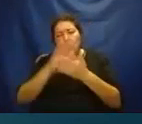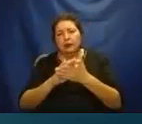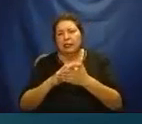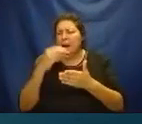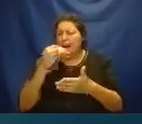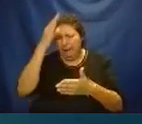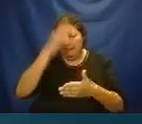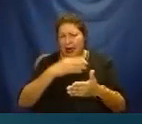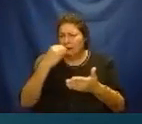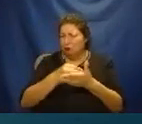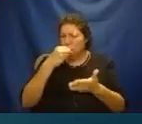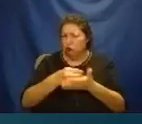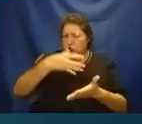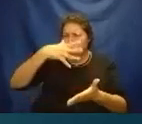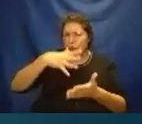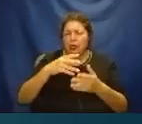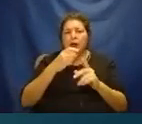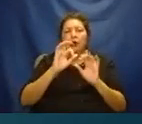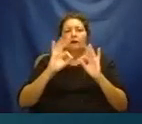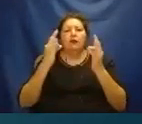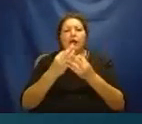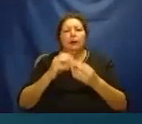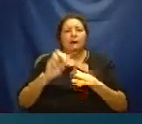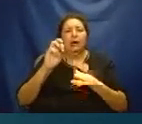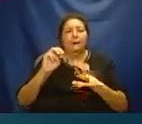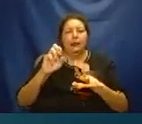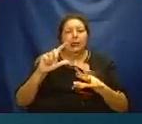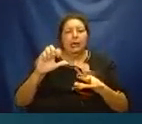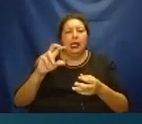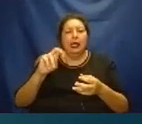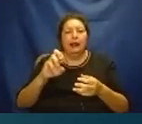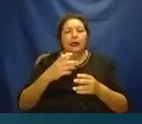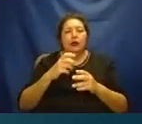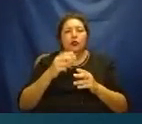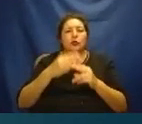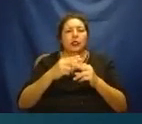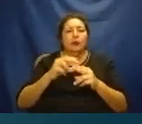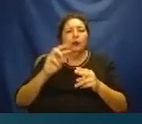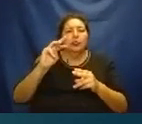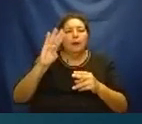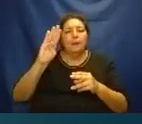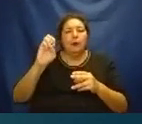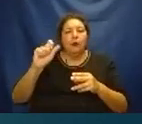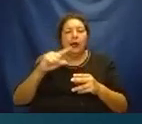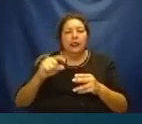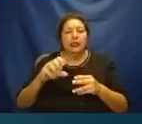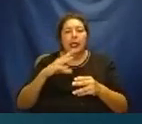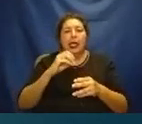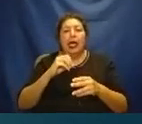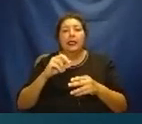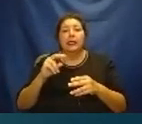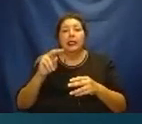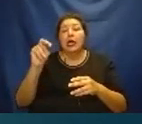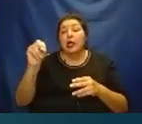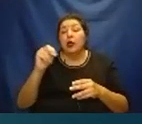of Elimelech, whose name was Boaz. And Ruth the Moabitess said to Naomi, "Please let me go